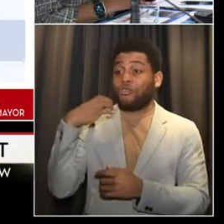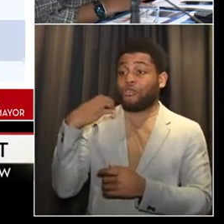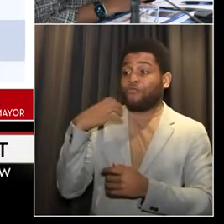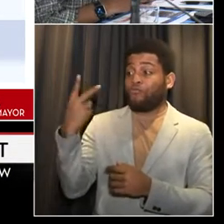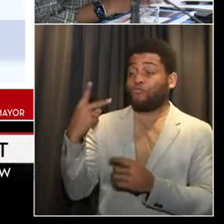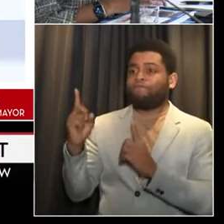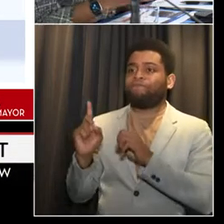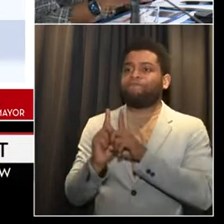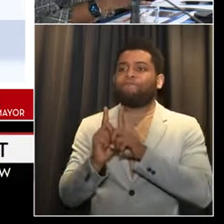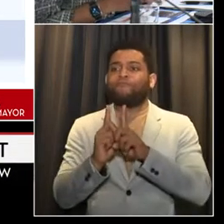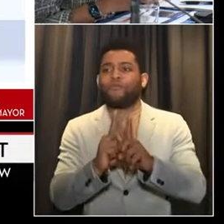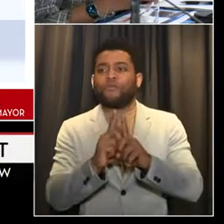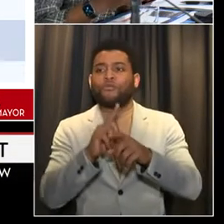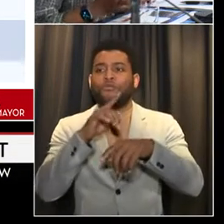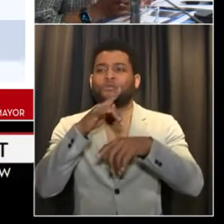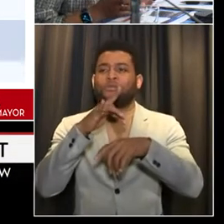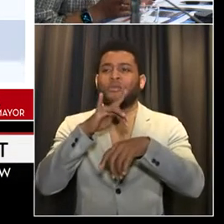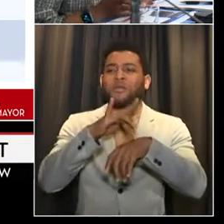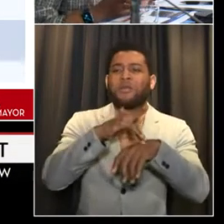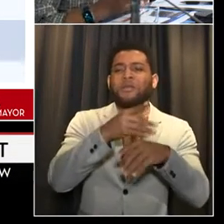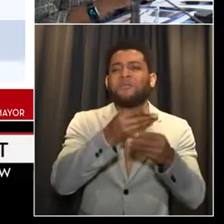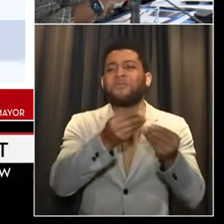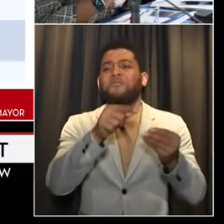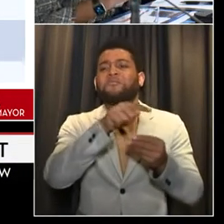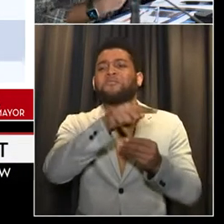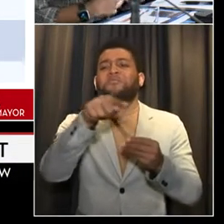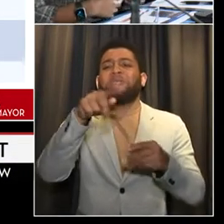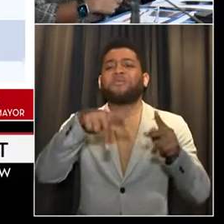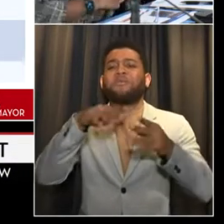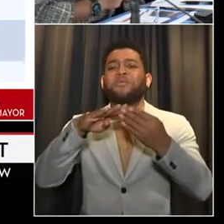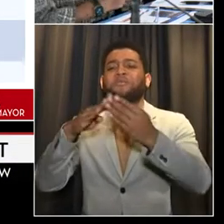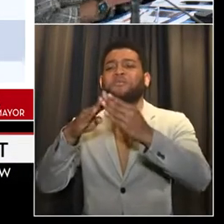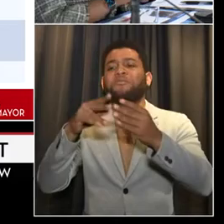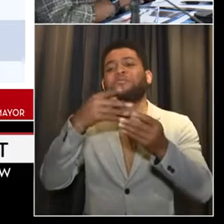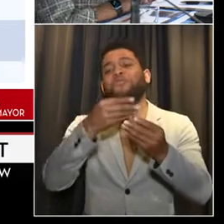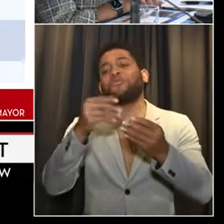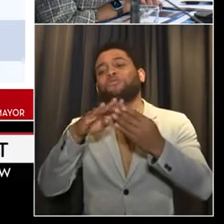already the work that we're doing really place us far down the field, but we feel